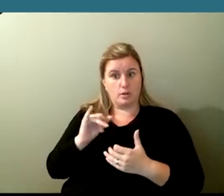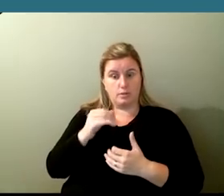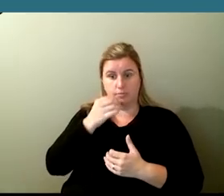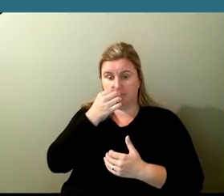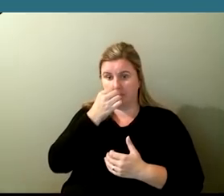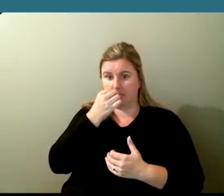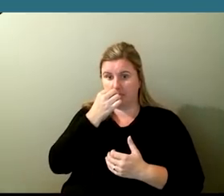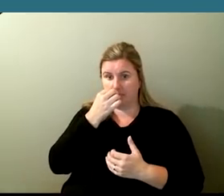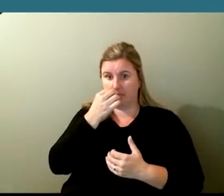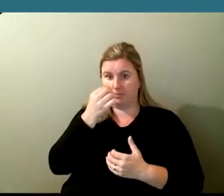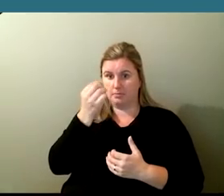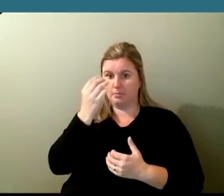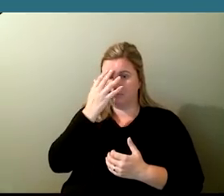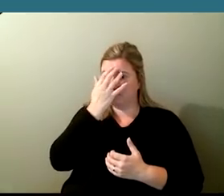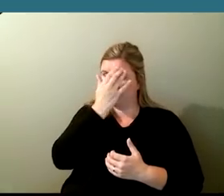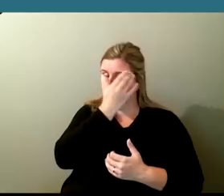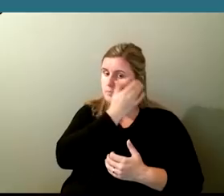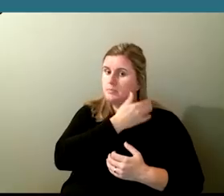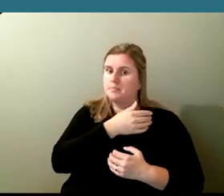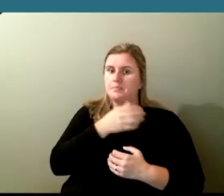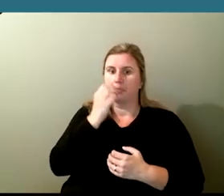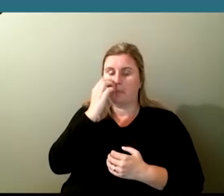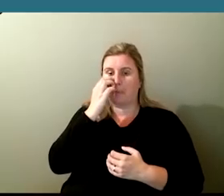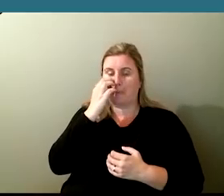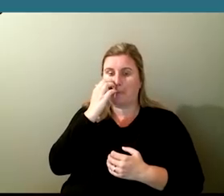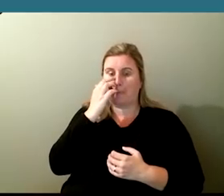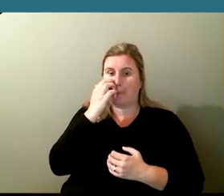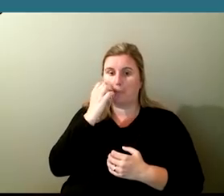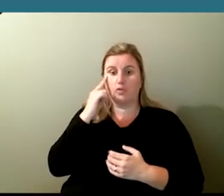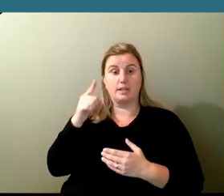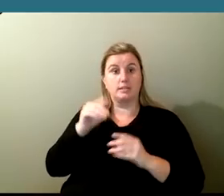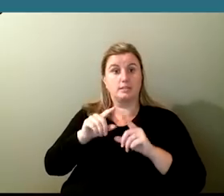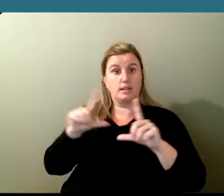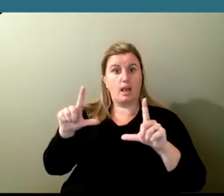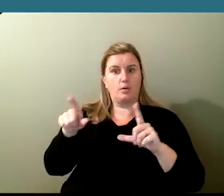have in this slide is a clear